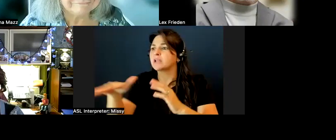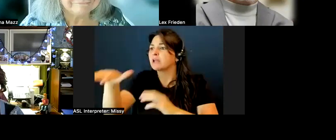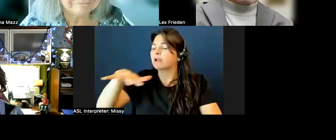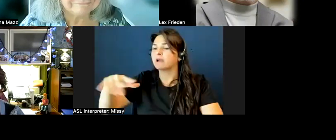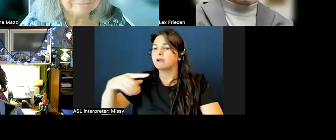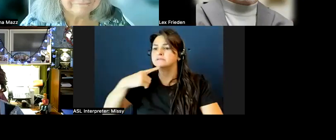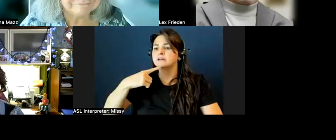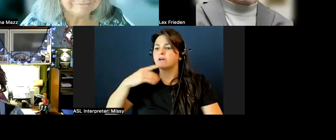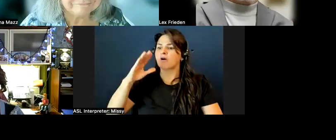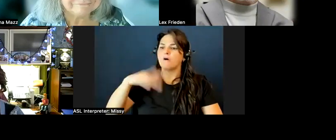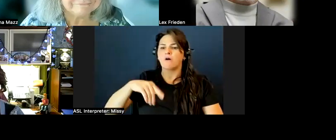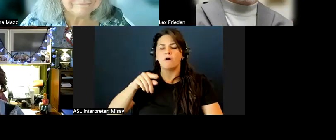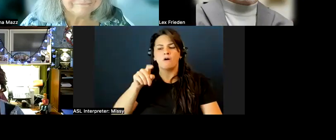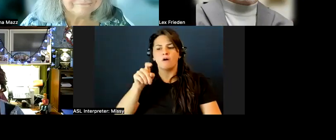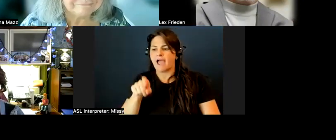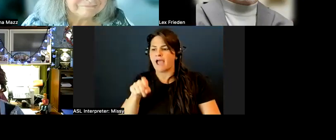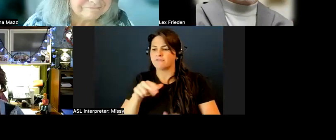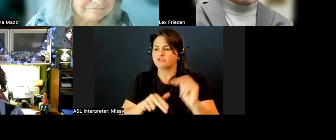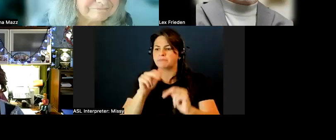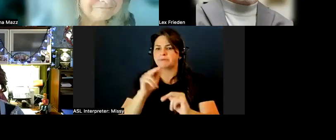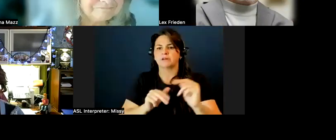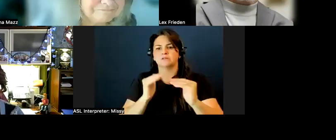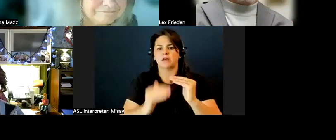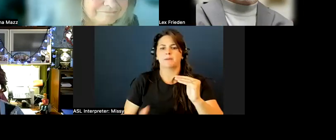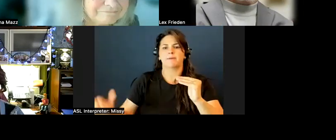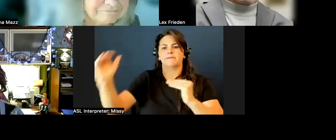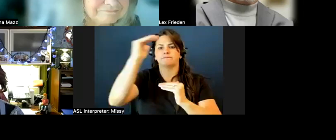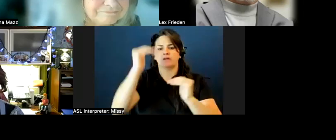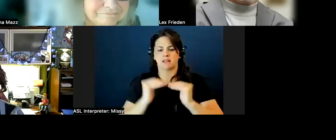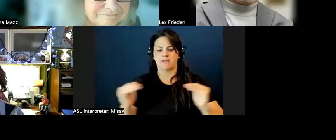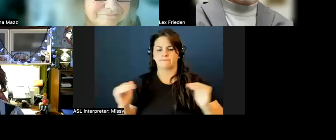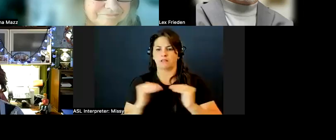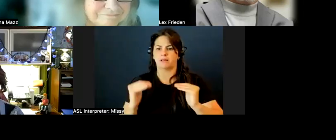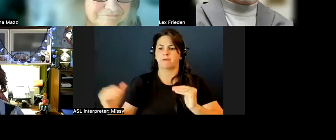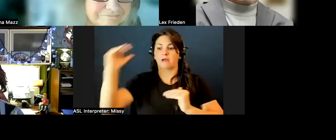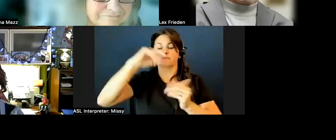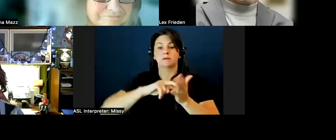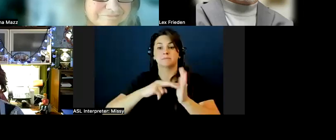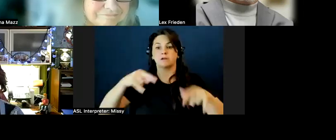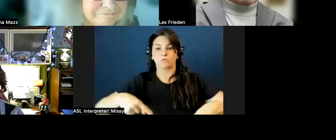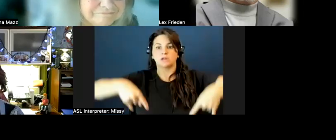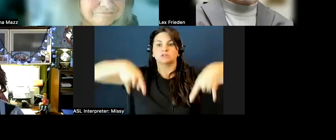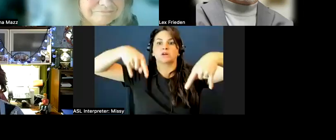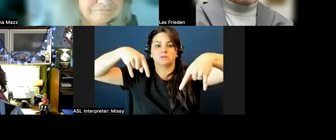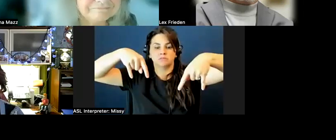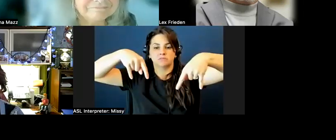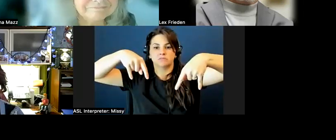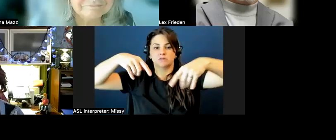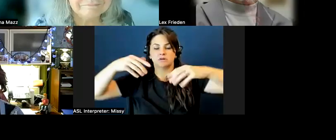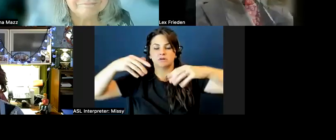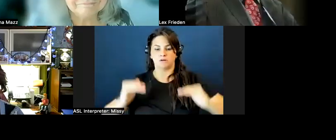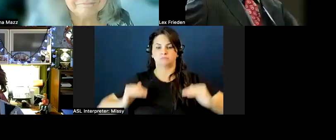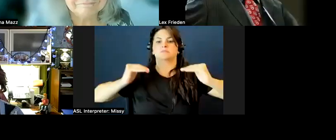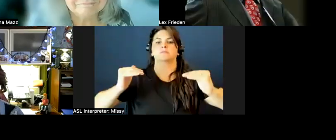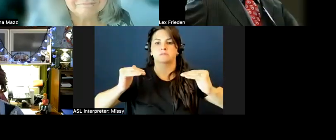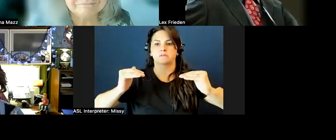you know, you have to build above a certain level, which means you're going to have to raise your home off the grade, without